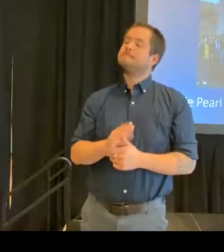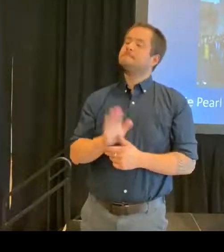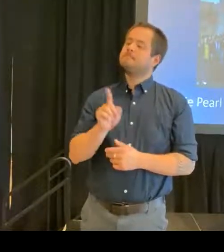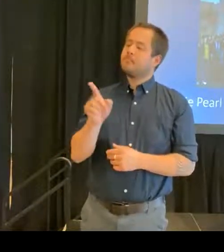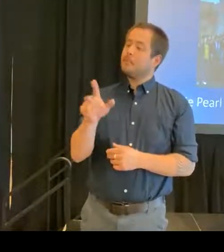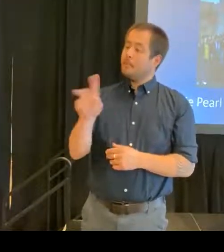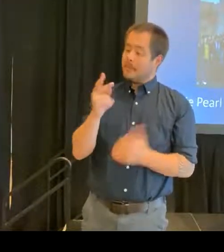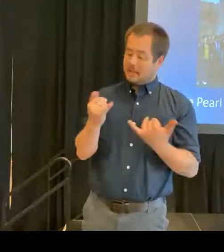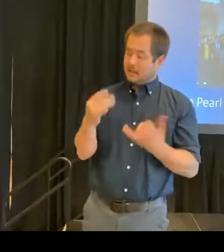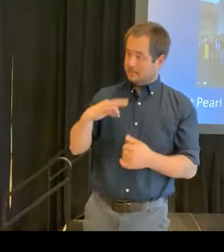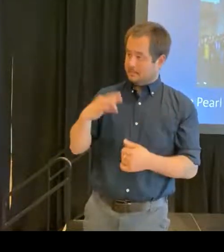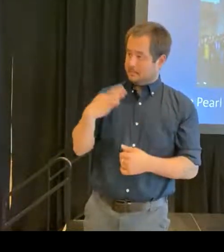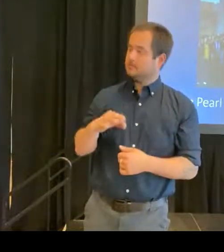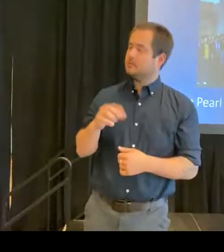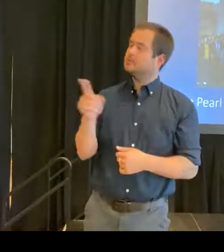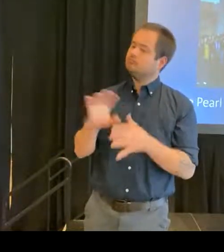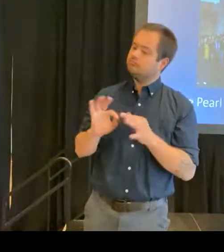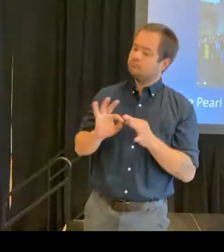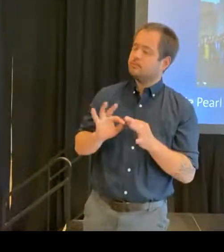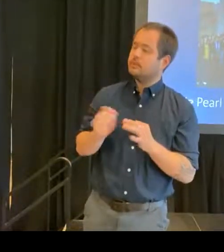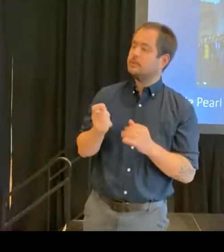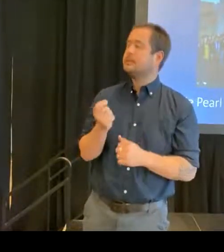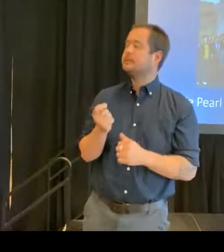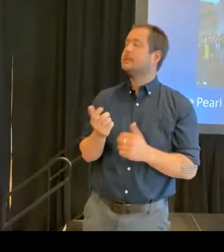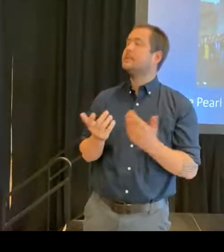in Pittsburgh. You talked about,